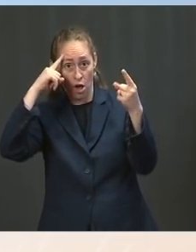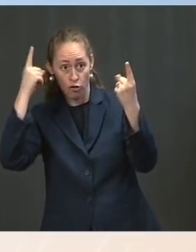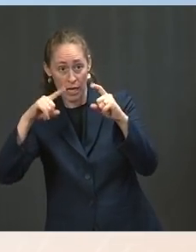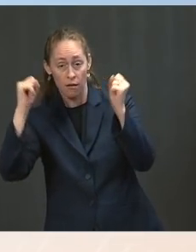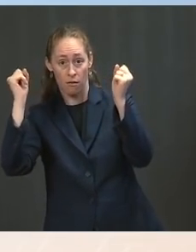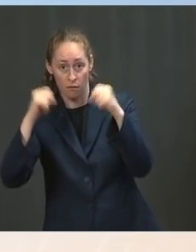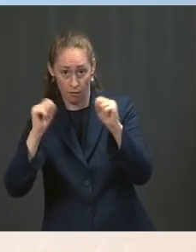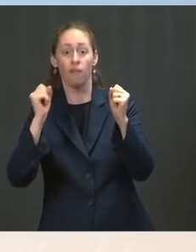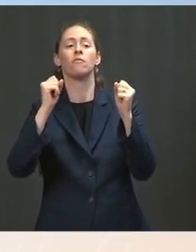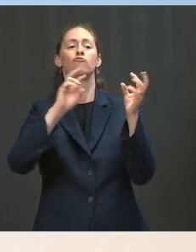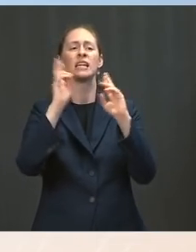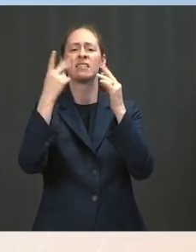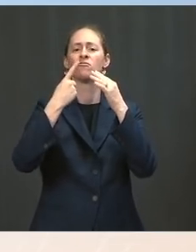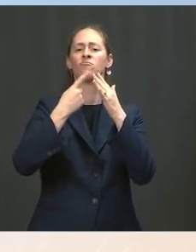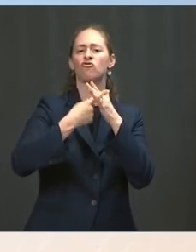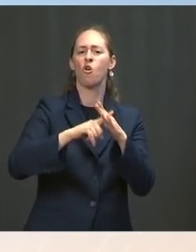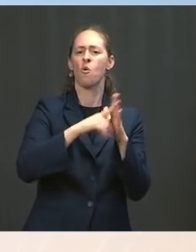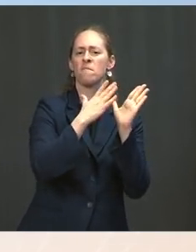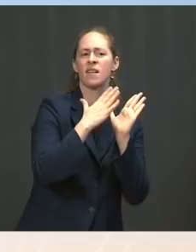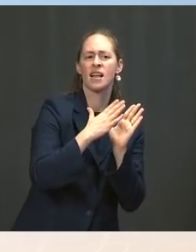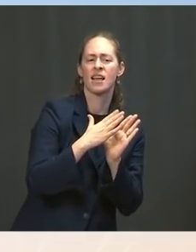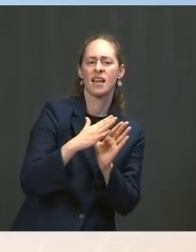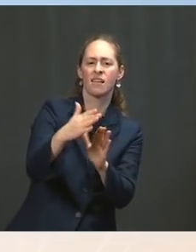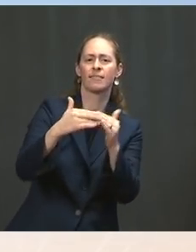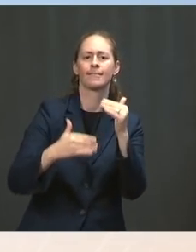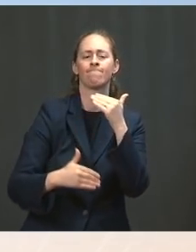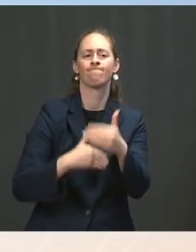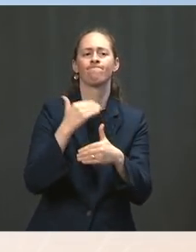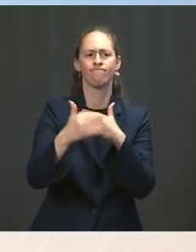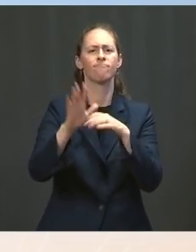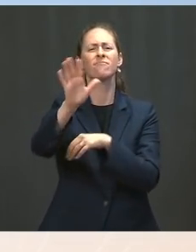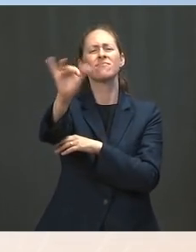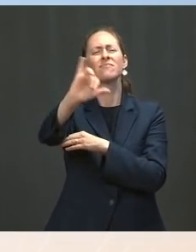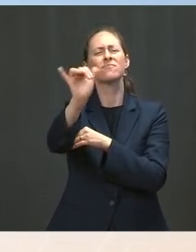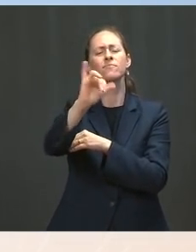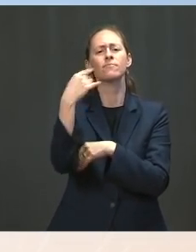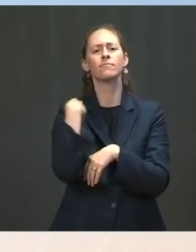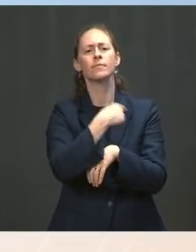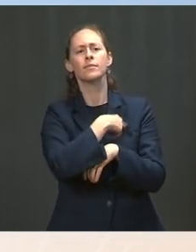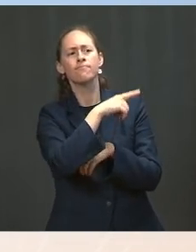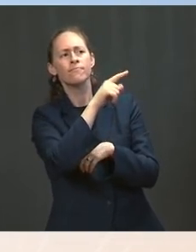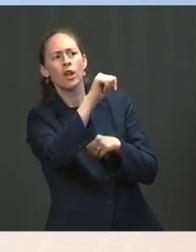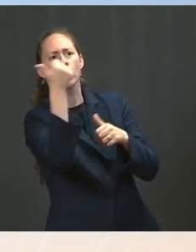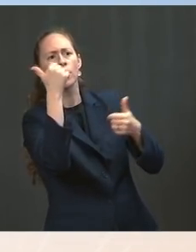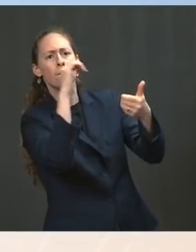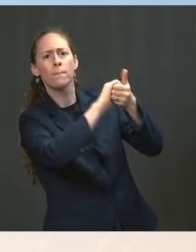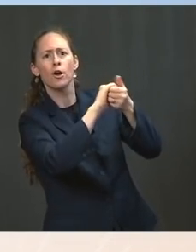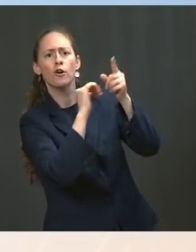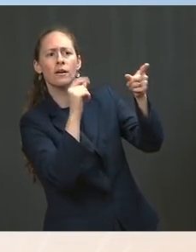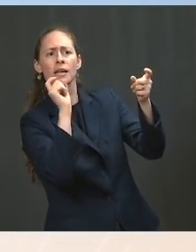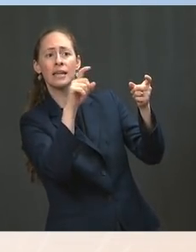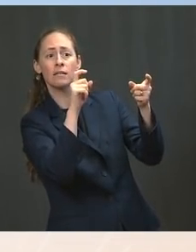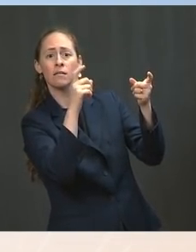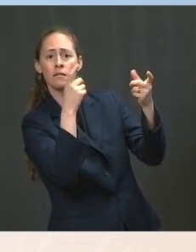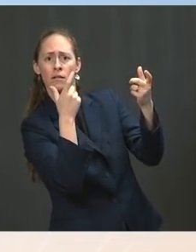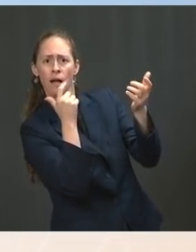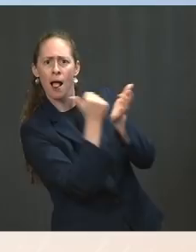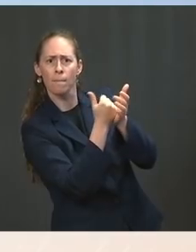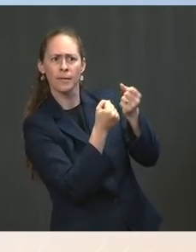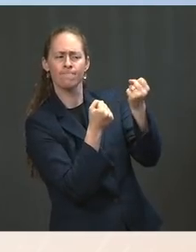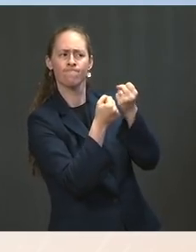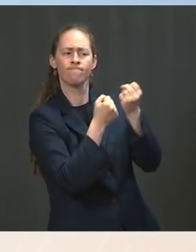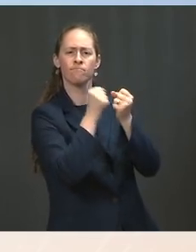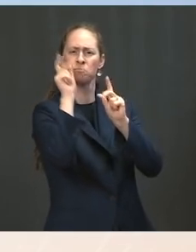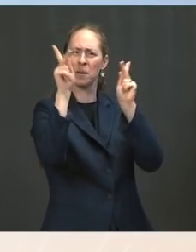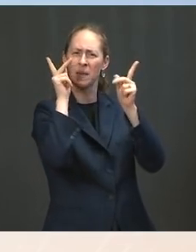to address the acute humanitarian needs of the Afghan people. And we will remain persistently vigilant against the